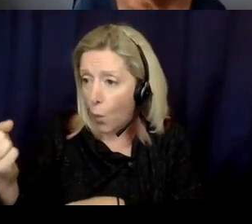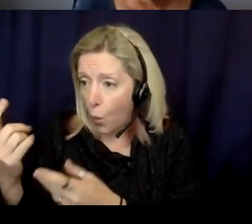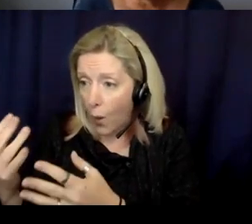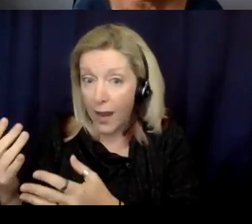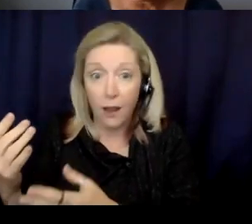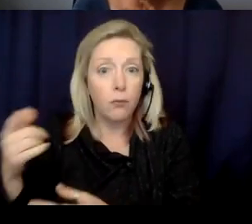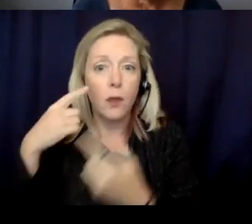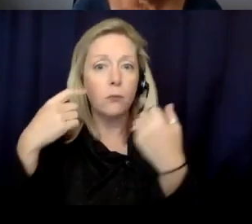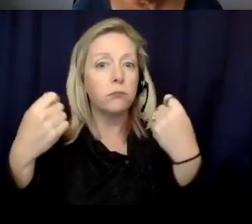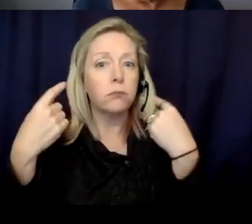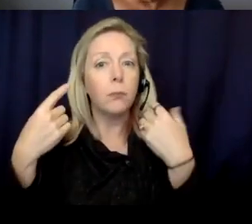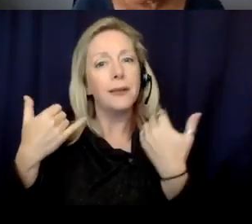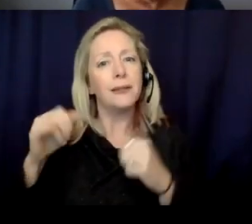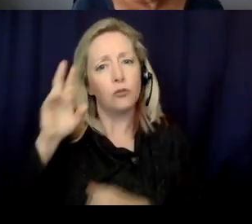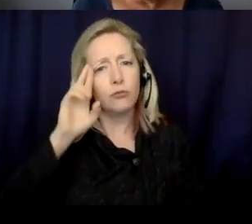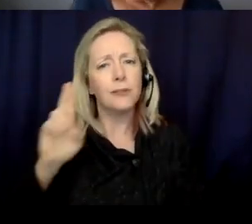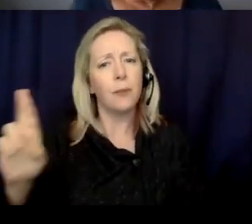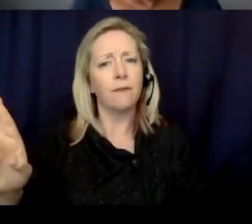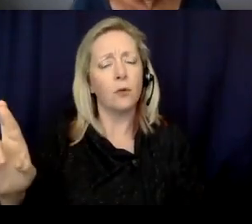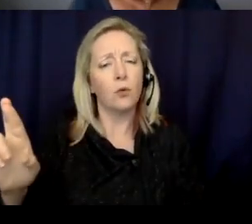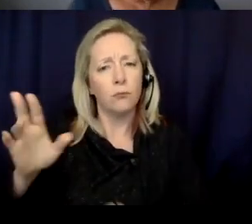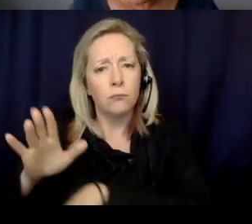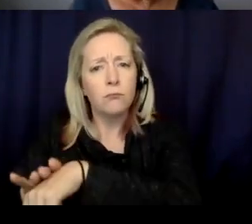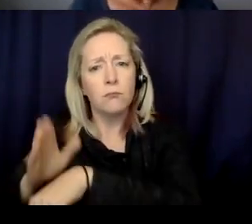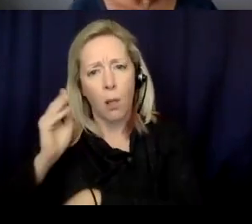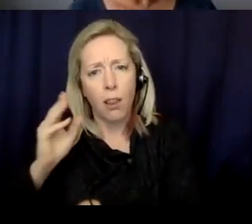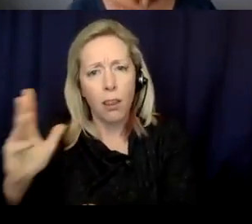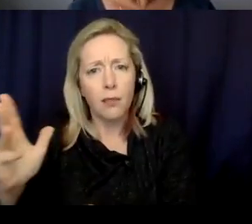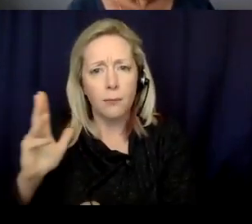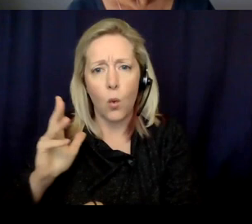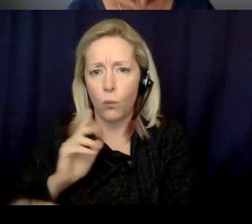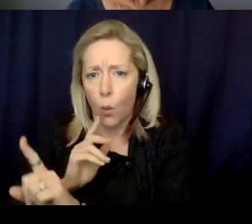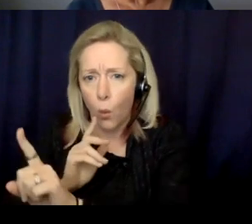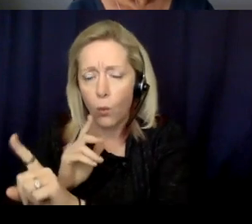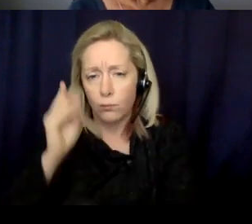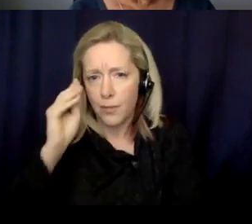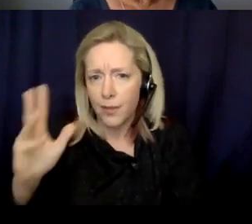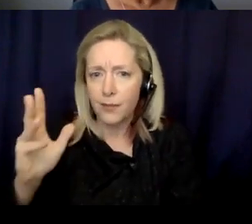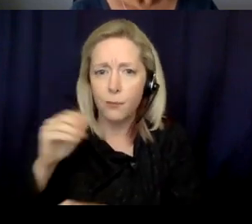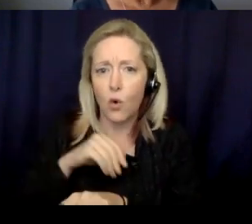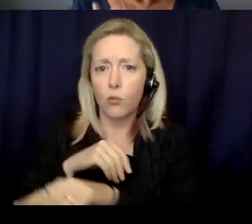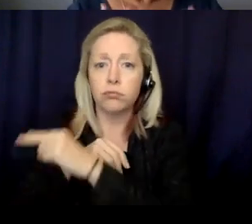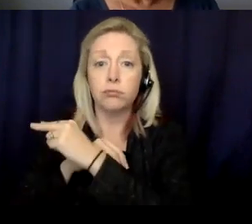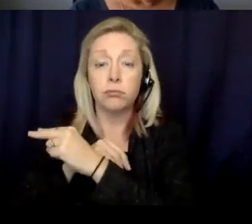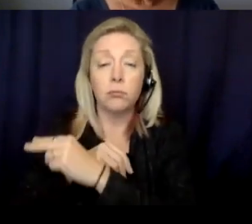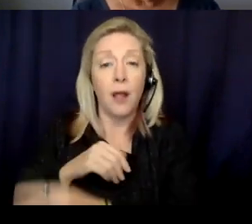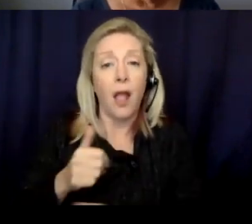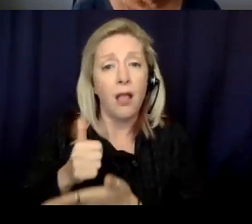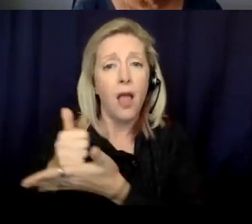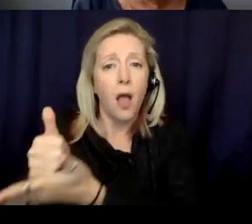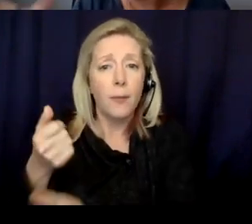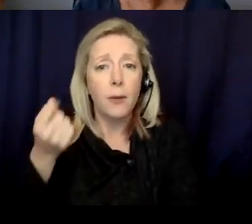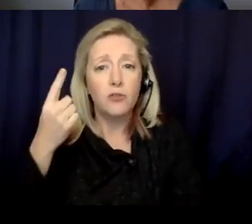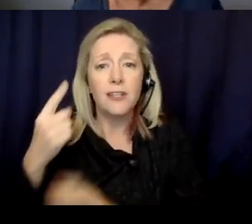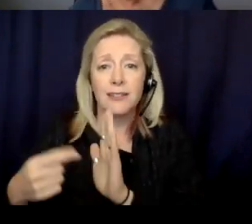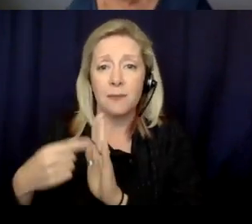of being a respectful partner and helping them to understand that sometimes I have to move away